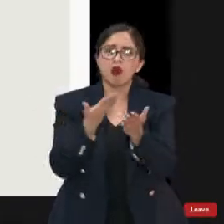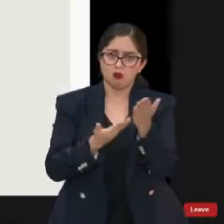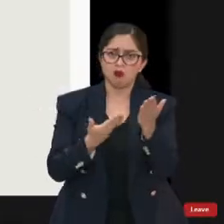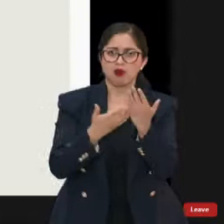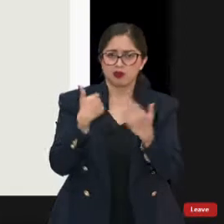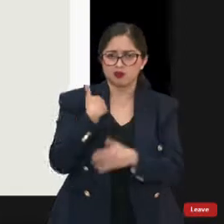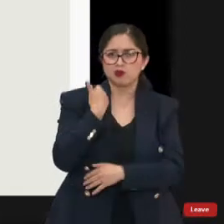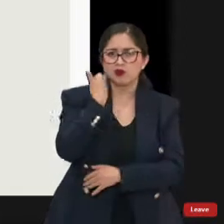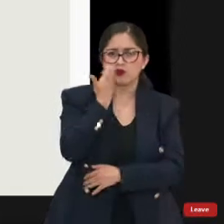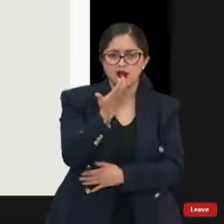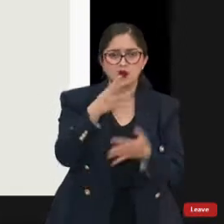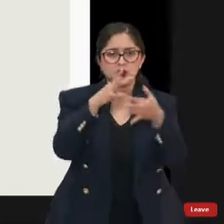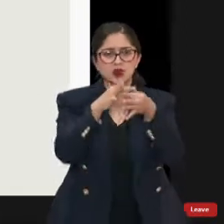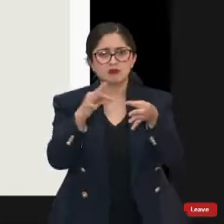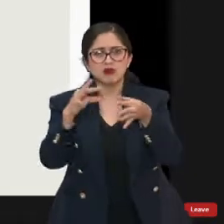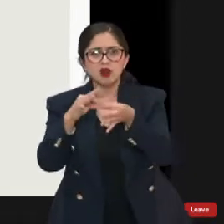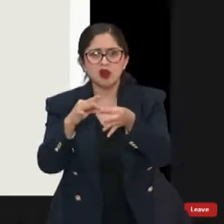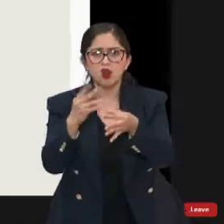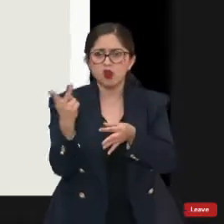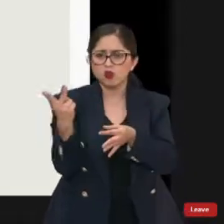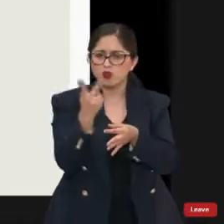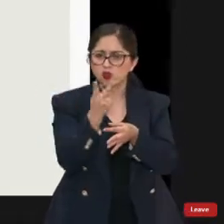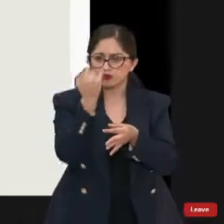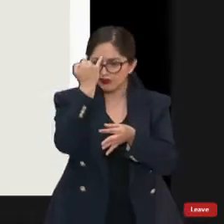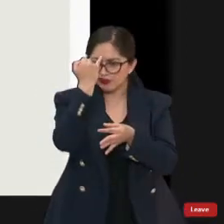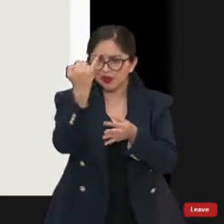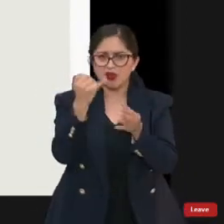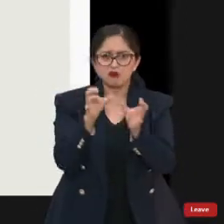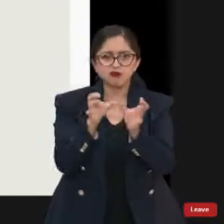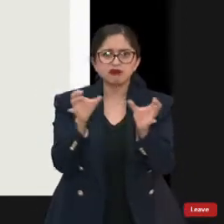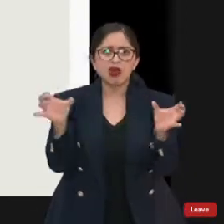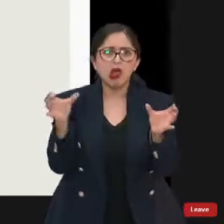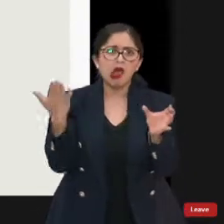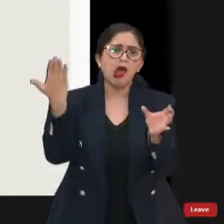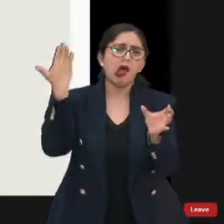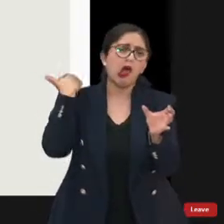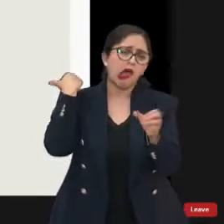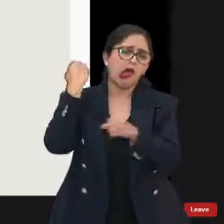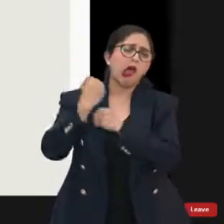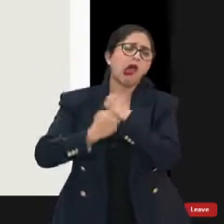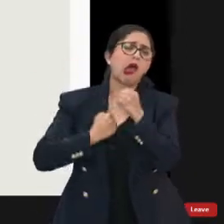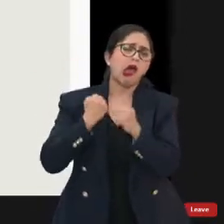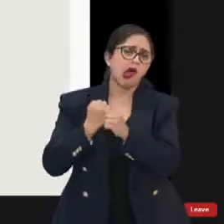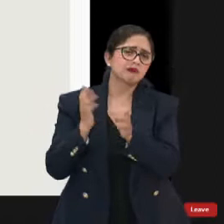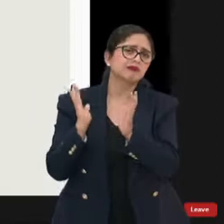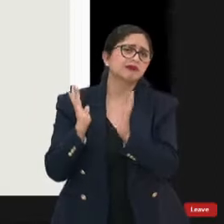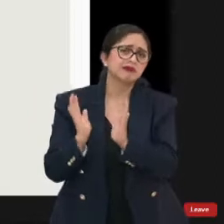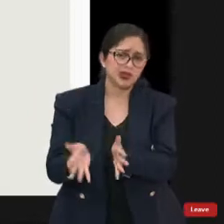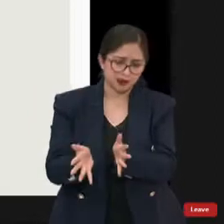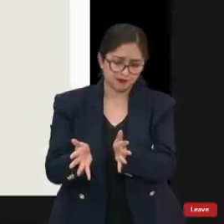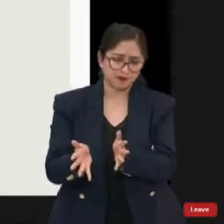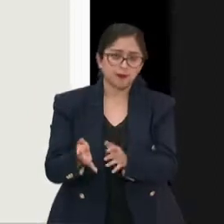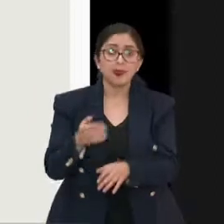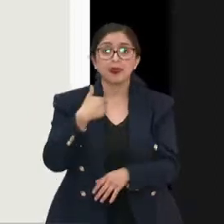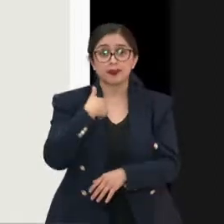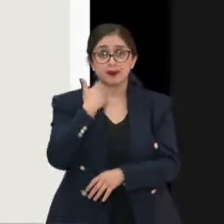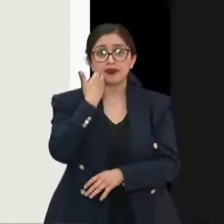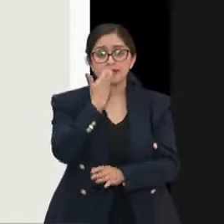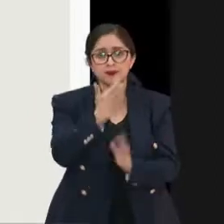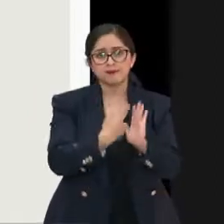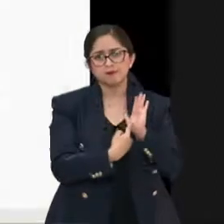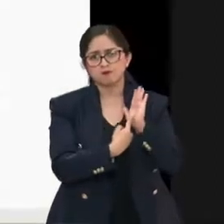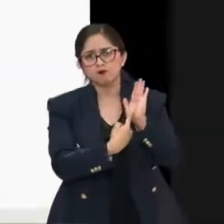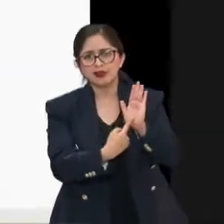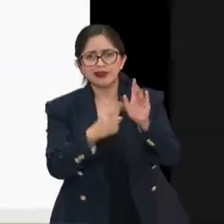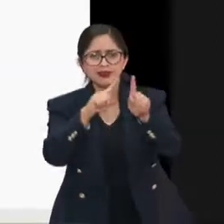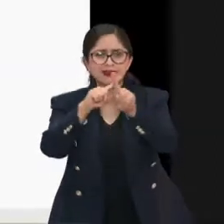I would like to discuss the reasons why this social polarization existed. So basically,